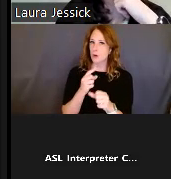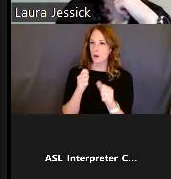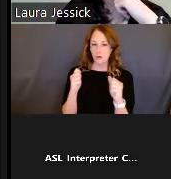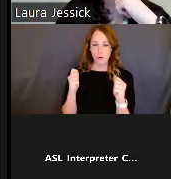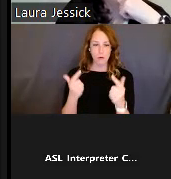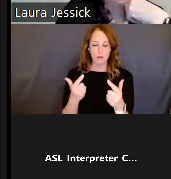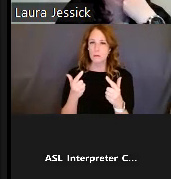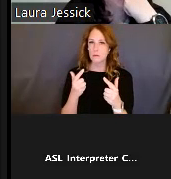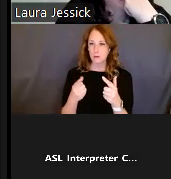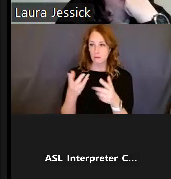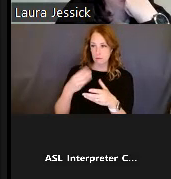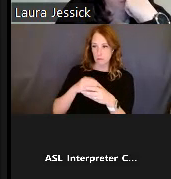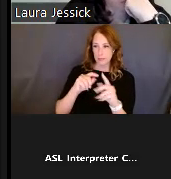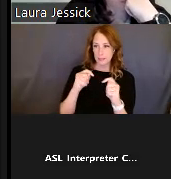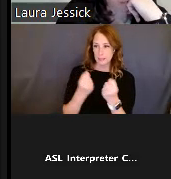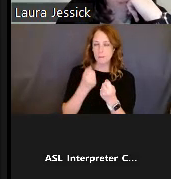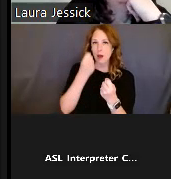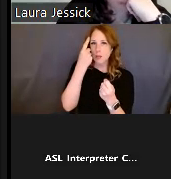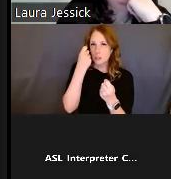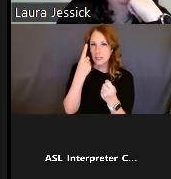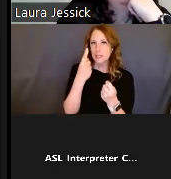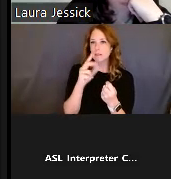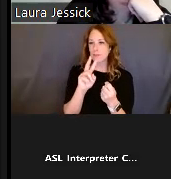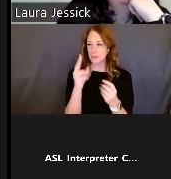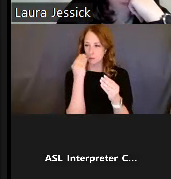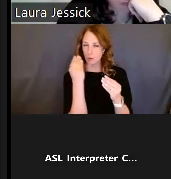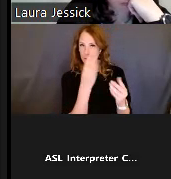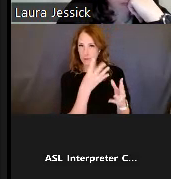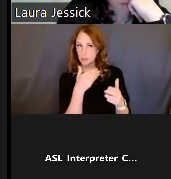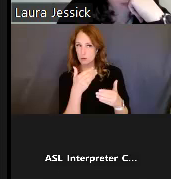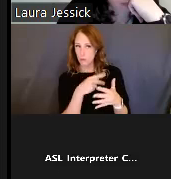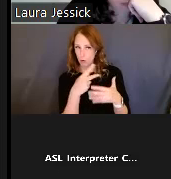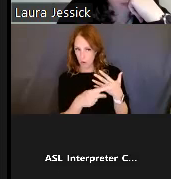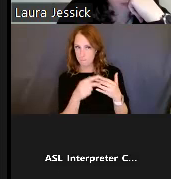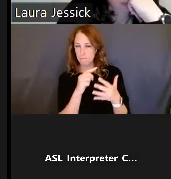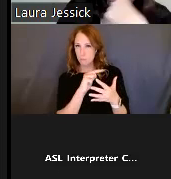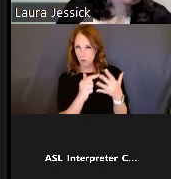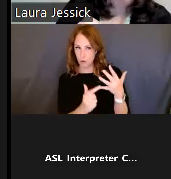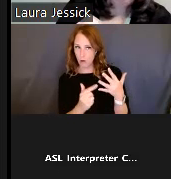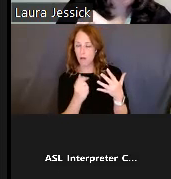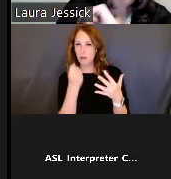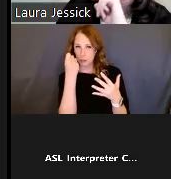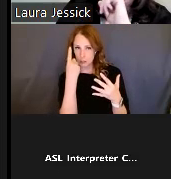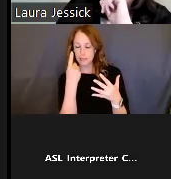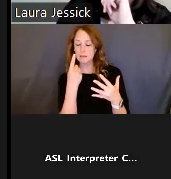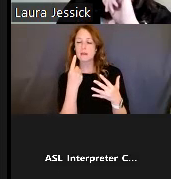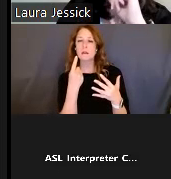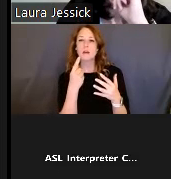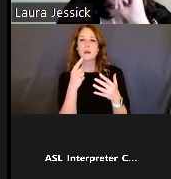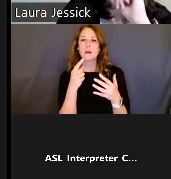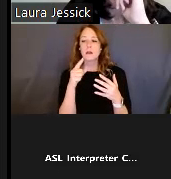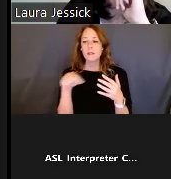a part of this team understands the victim notification program protocol, make sure that they understand that they should be working